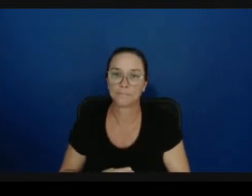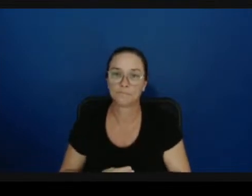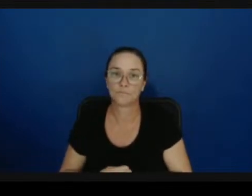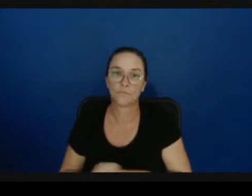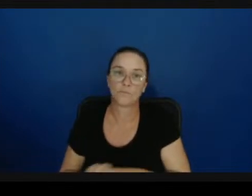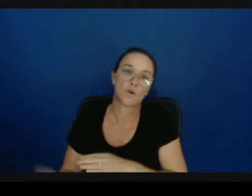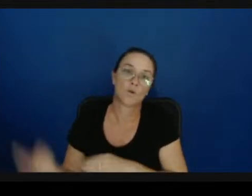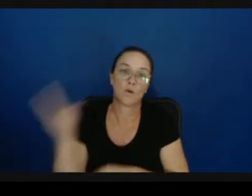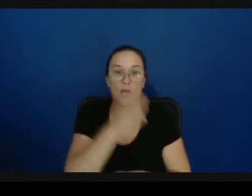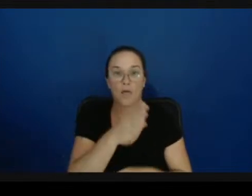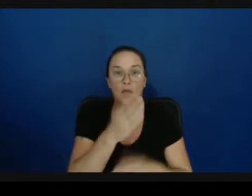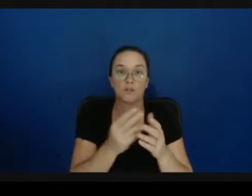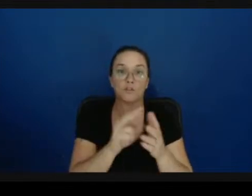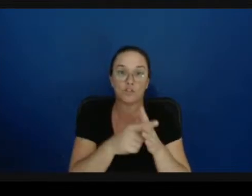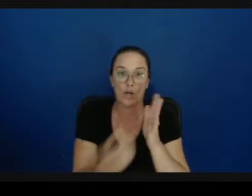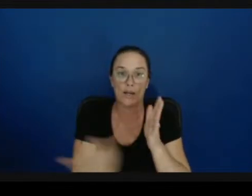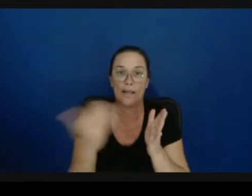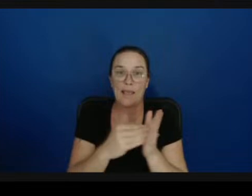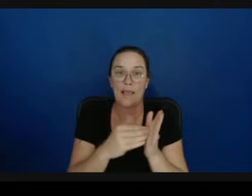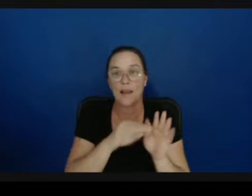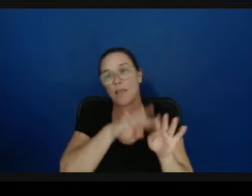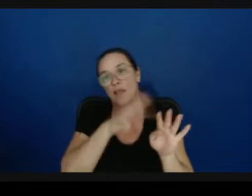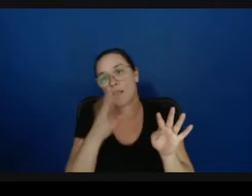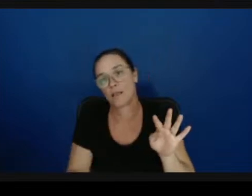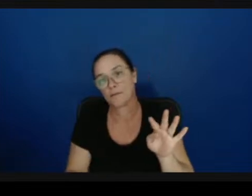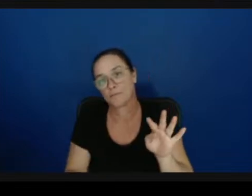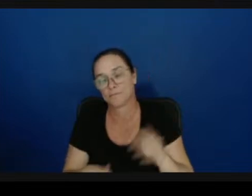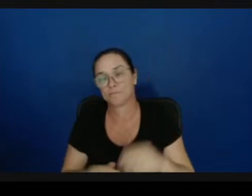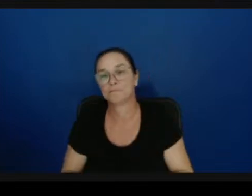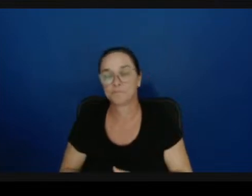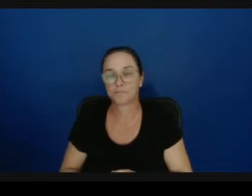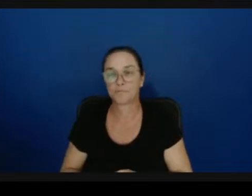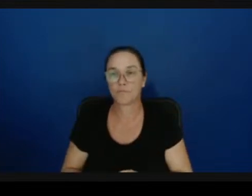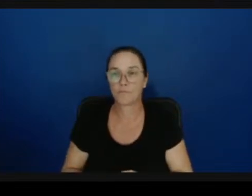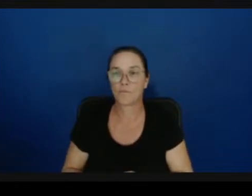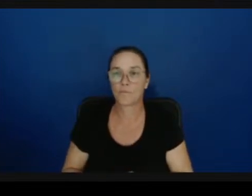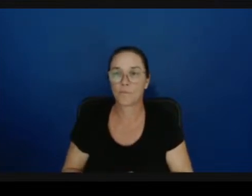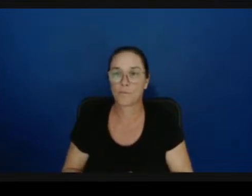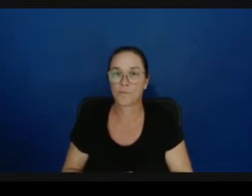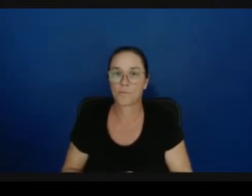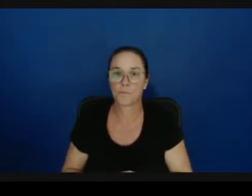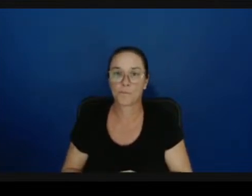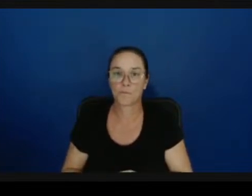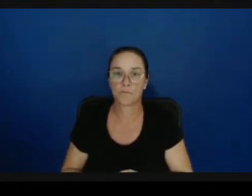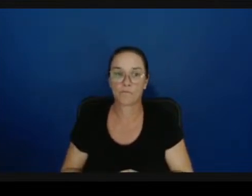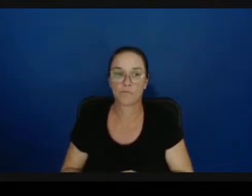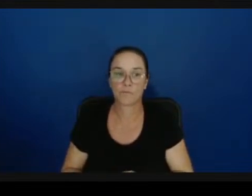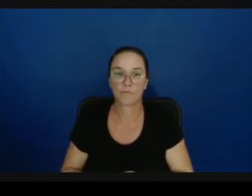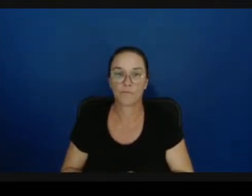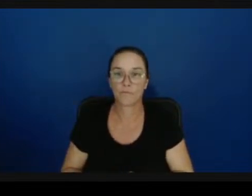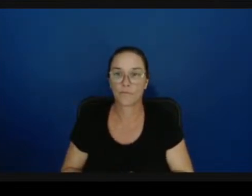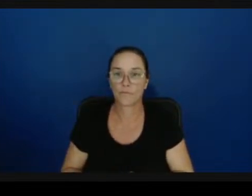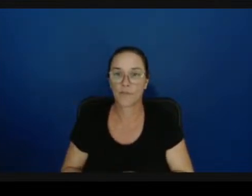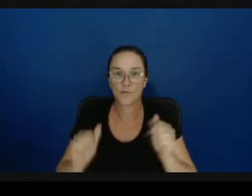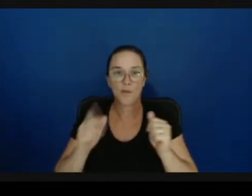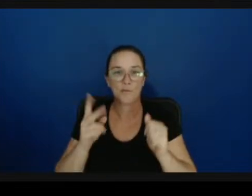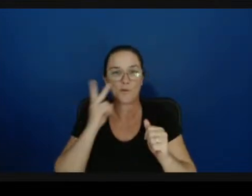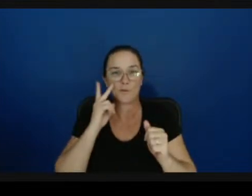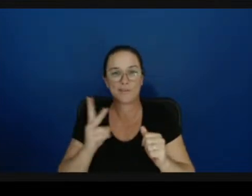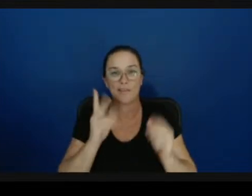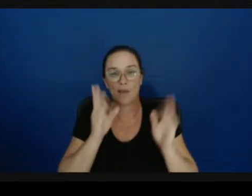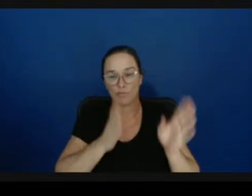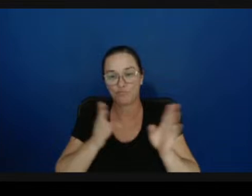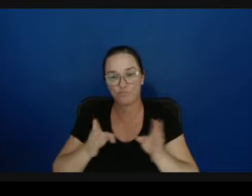reactivation up top, the big flow in, and a flooding of the crater floor, once again, from those sequence of